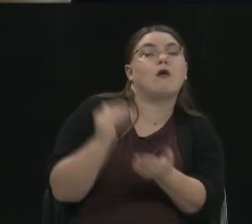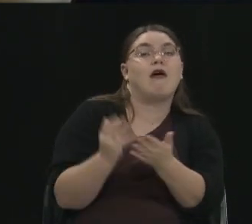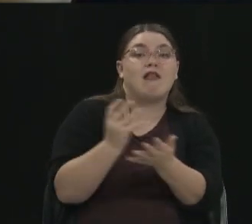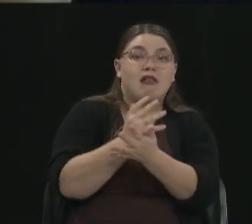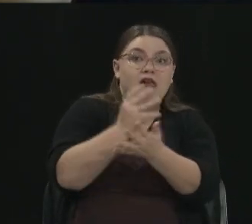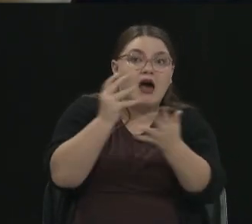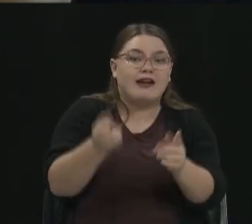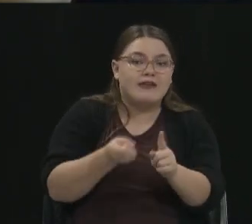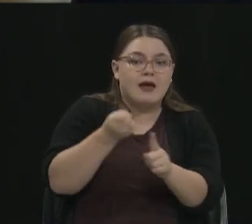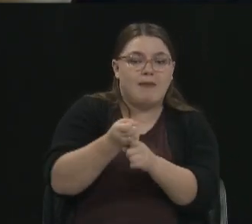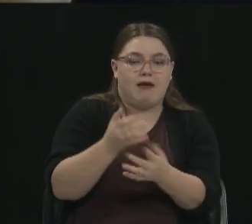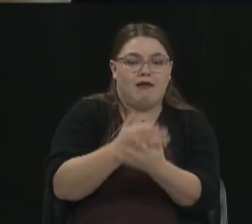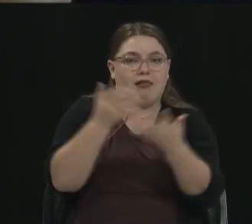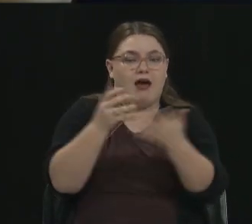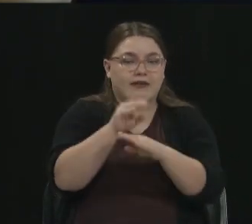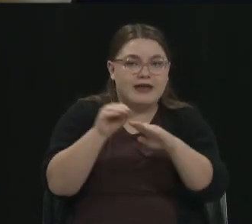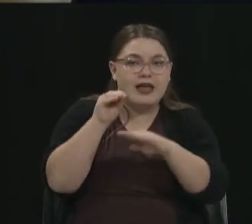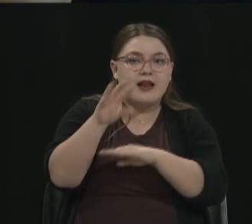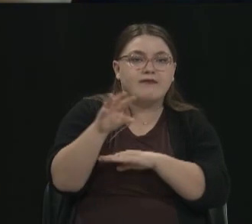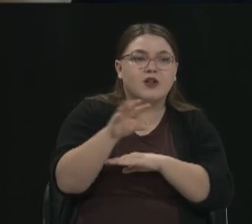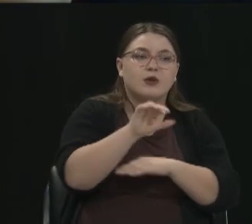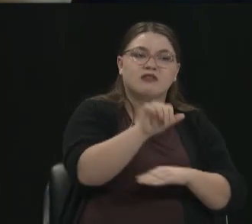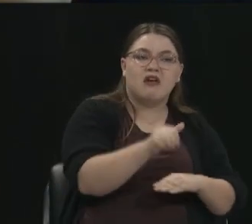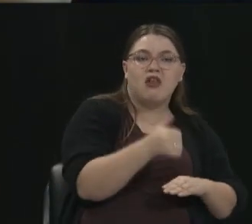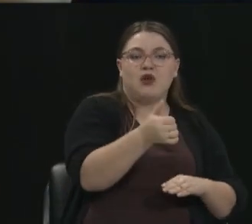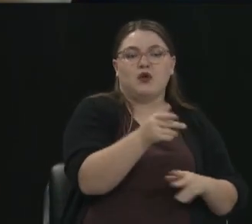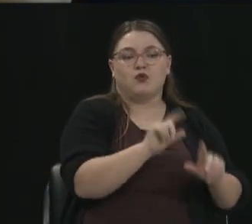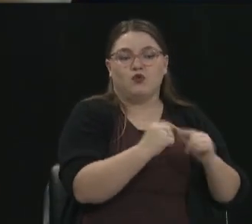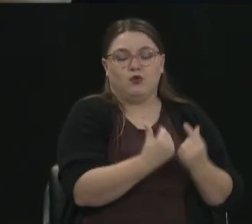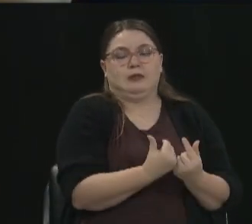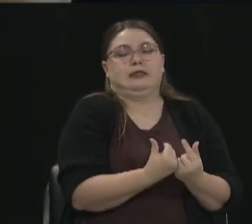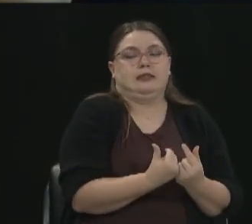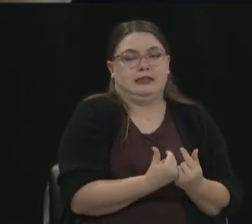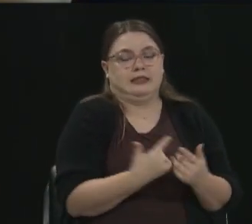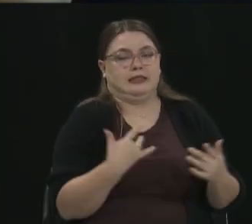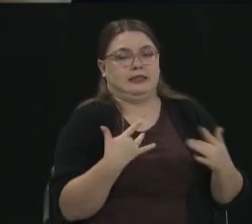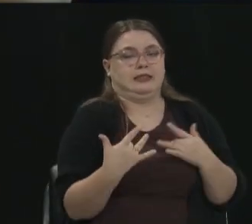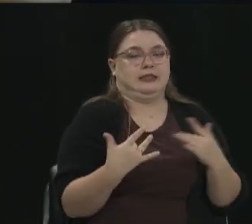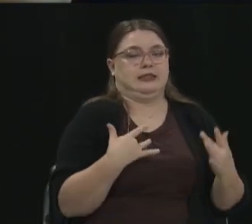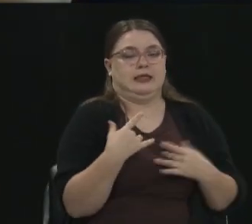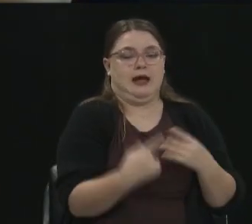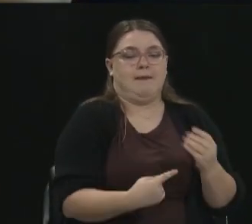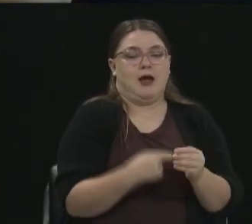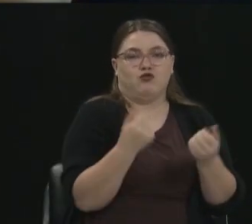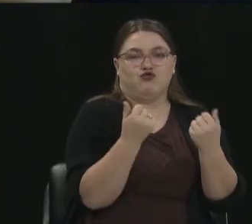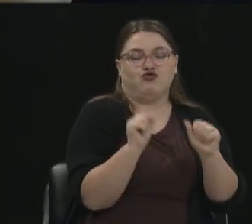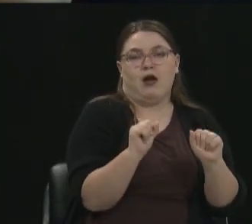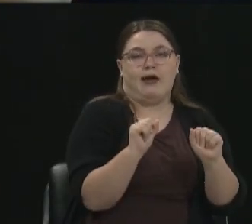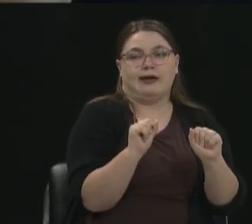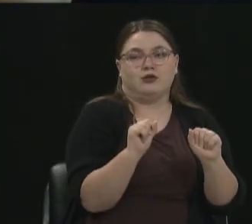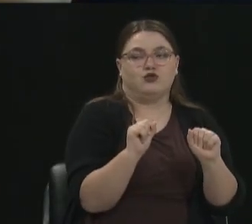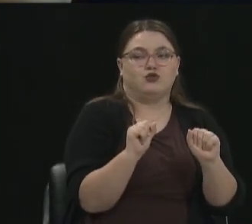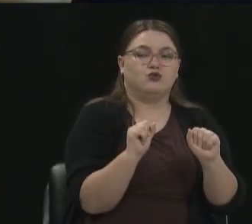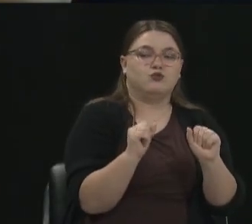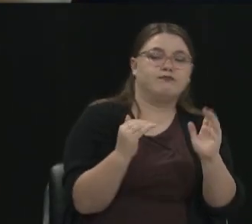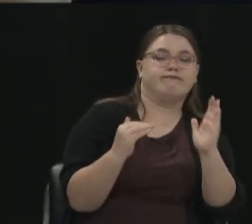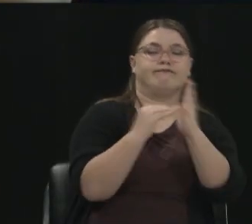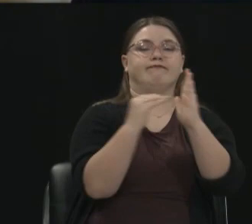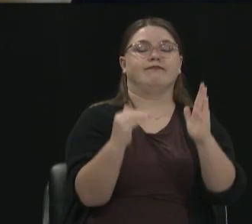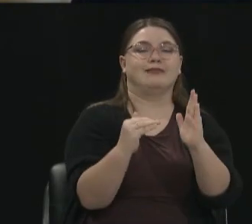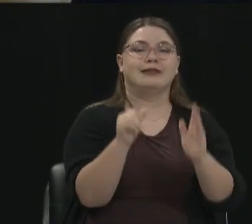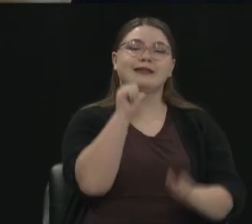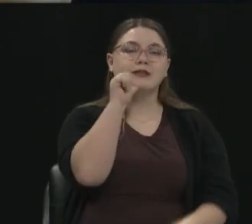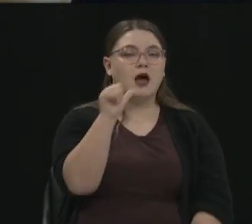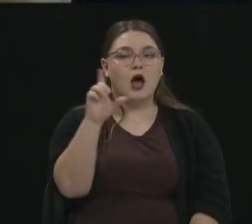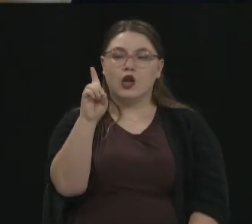that on. So, for example, this is not dark money,